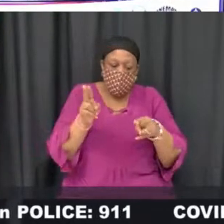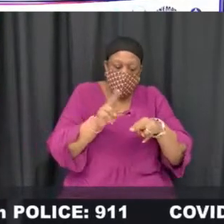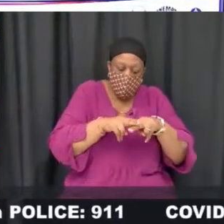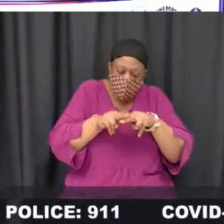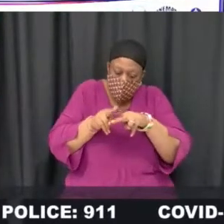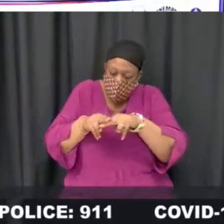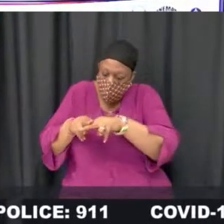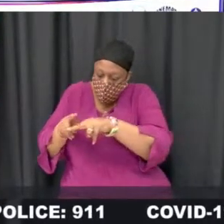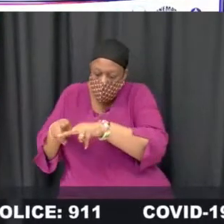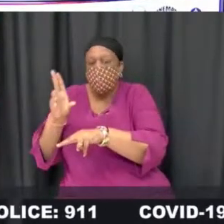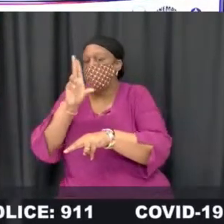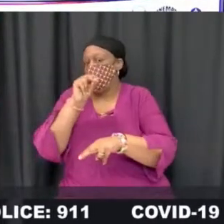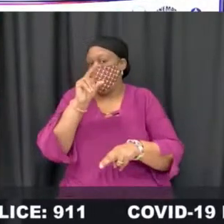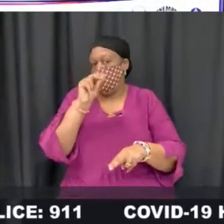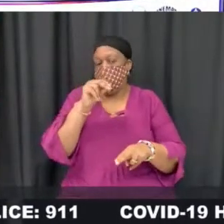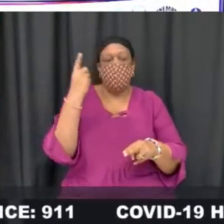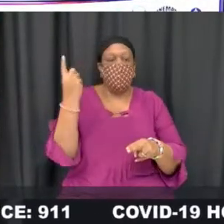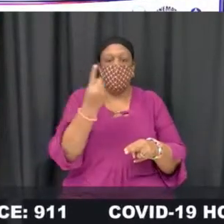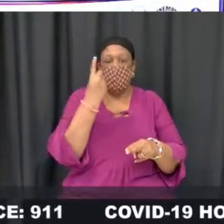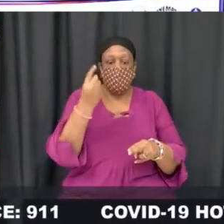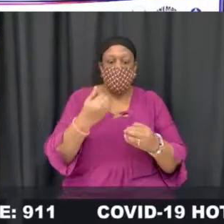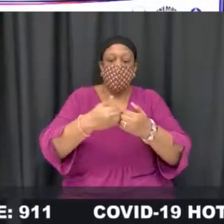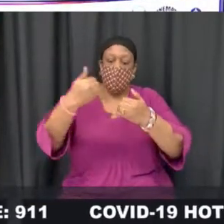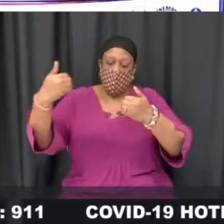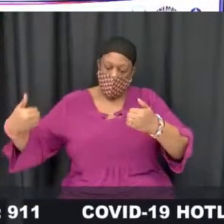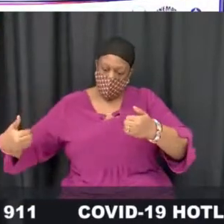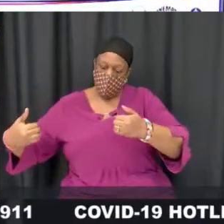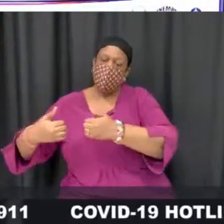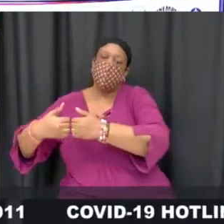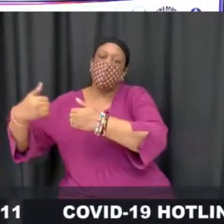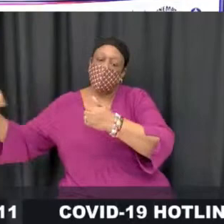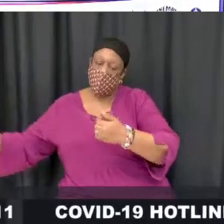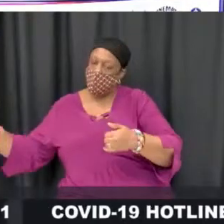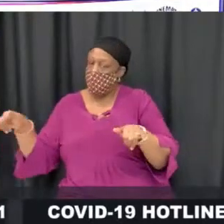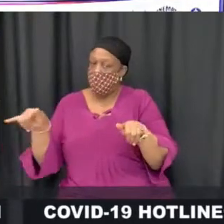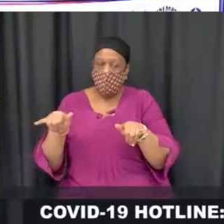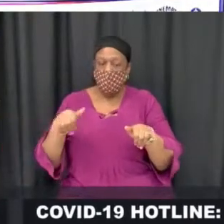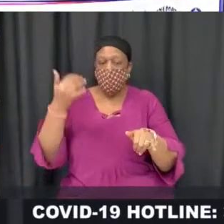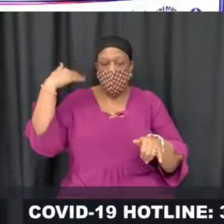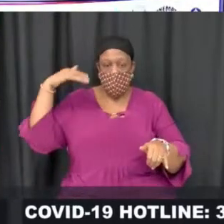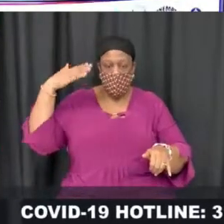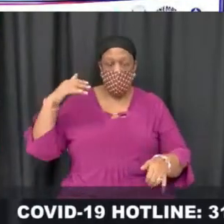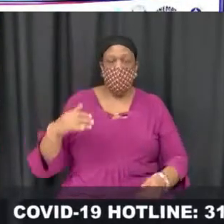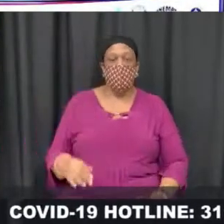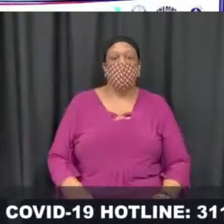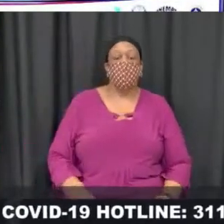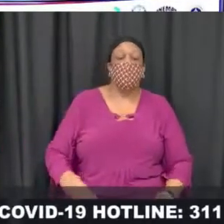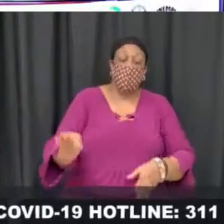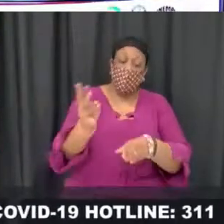of social and physical distancing, the hygiene protocols, and the wearing of face masks.